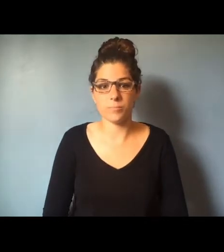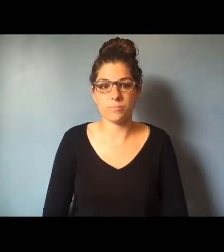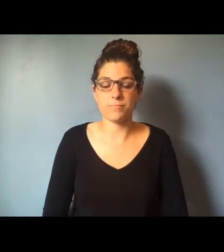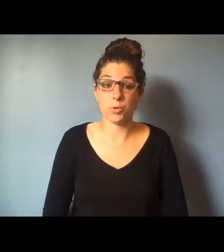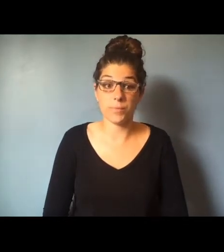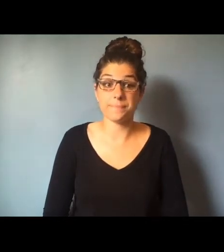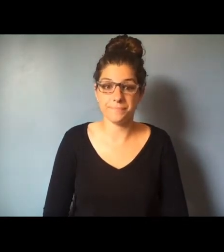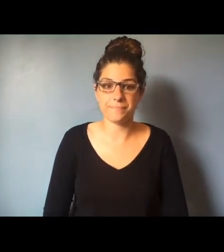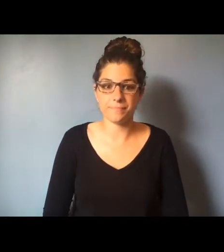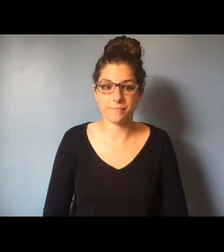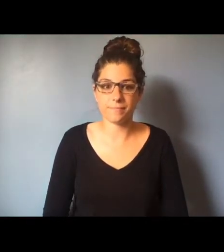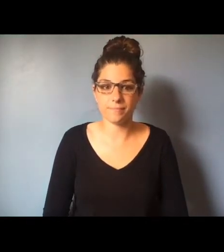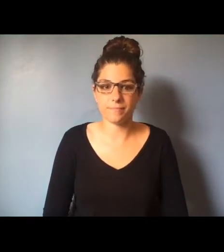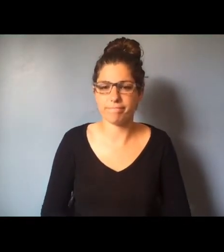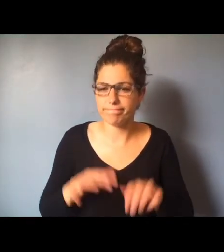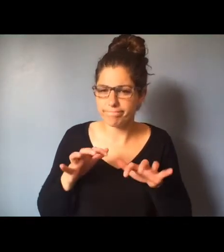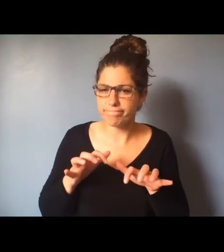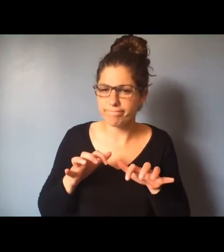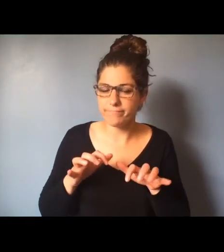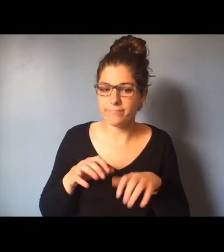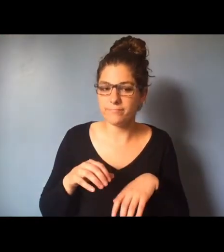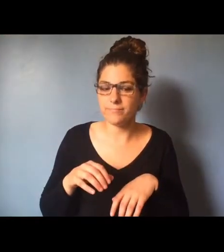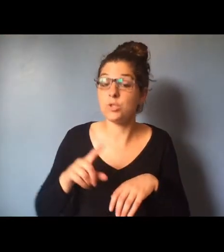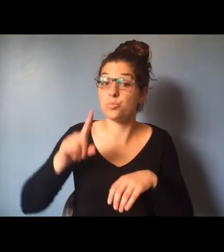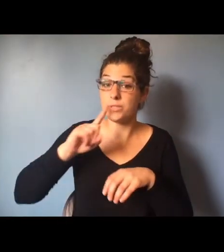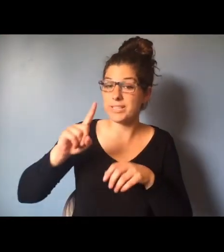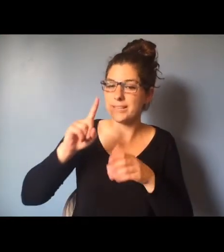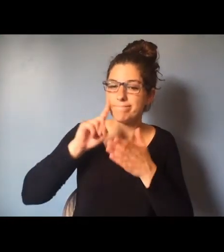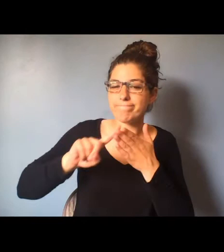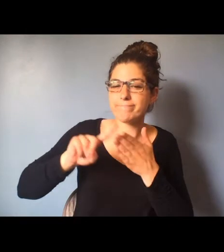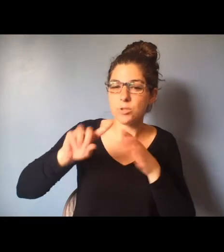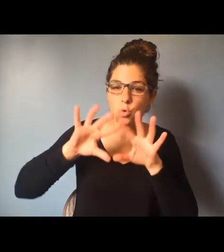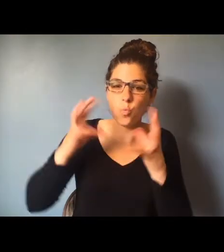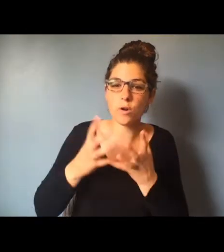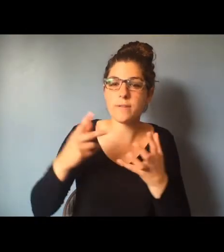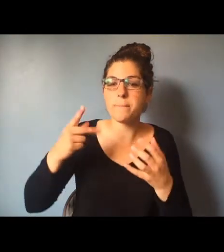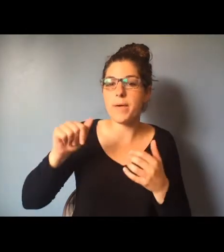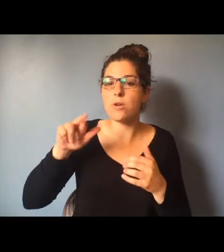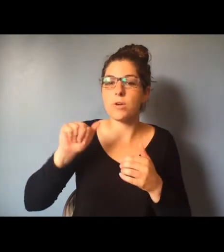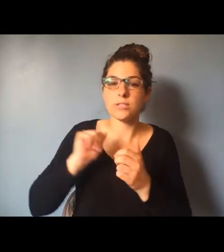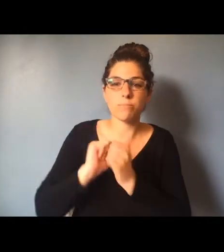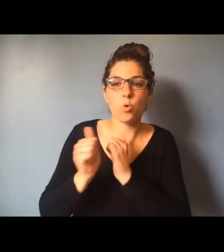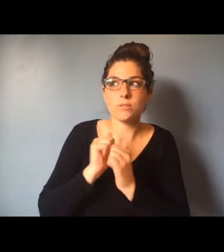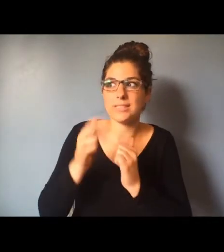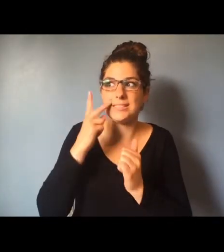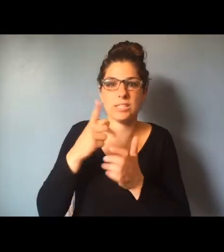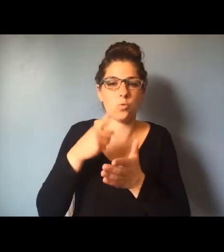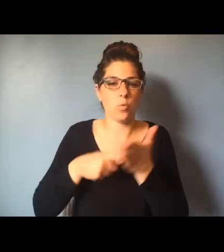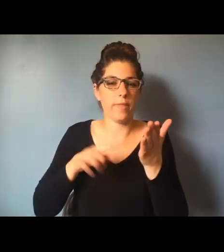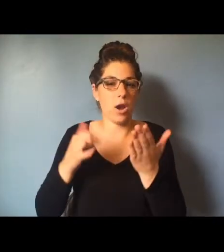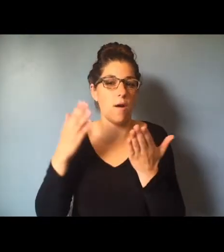the first hurdle of really exploring this world of parasports and seeing what it had to offer.